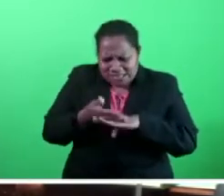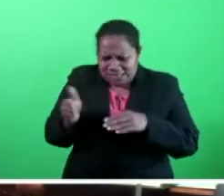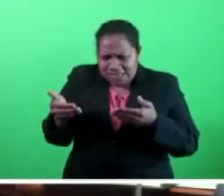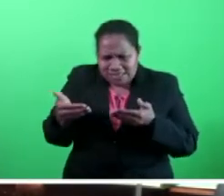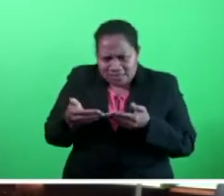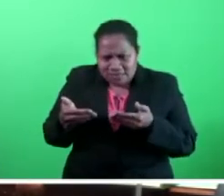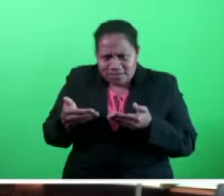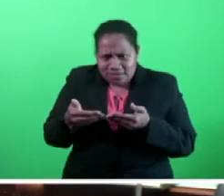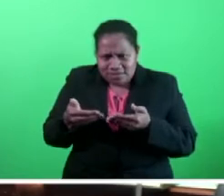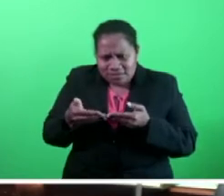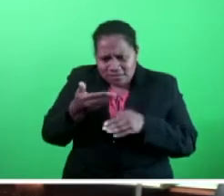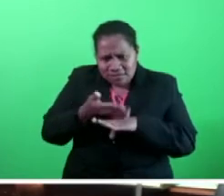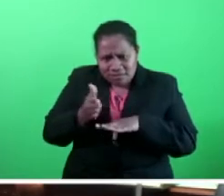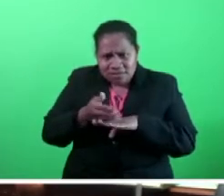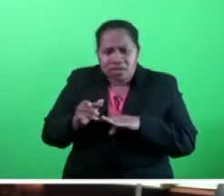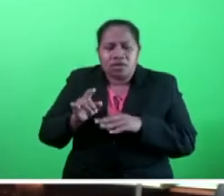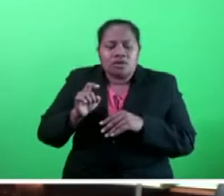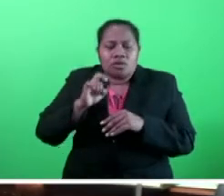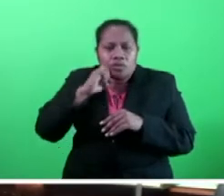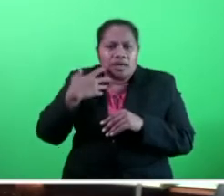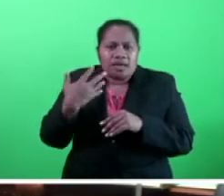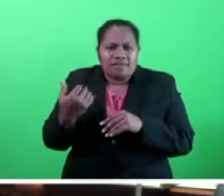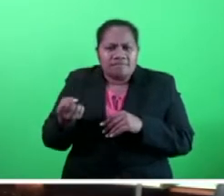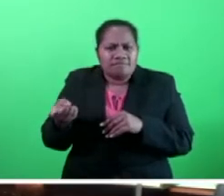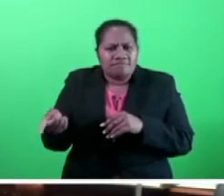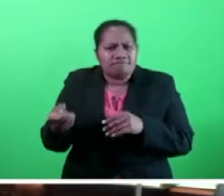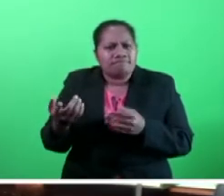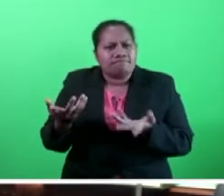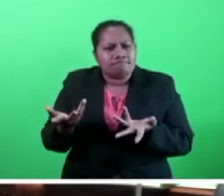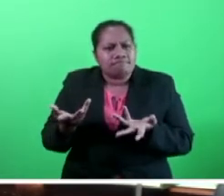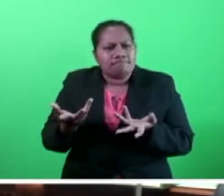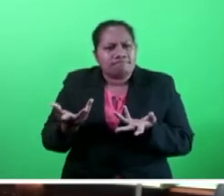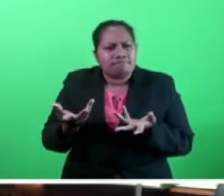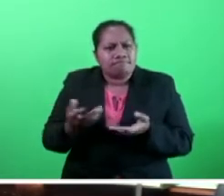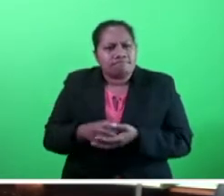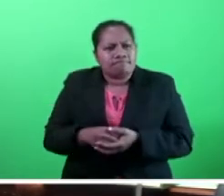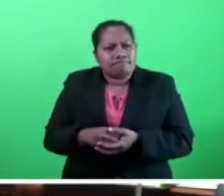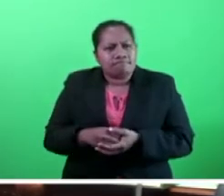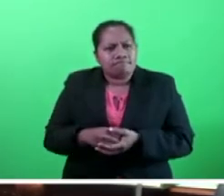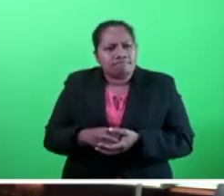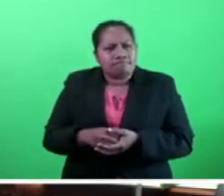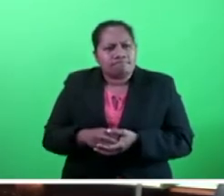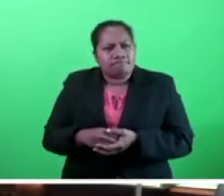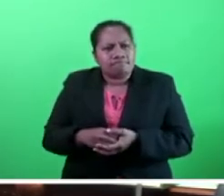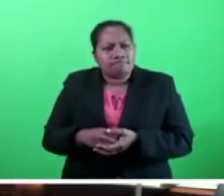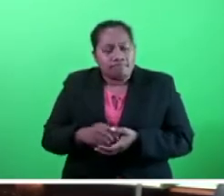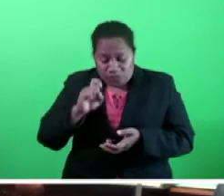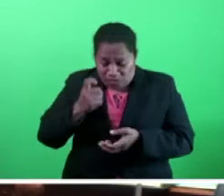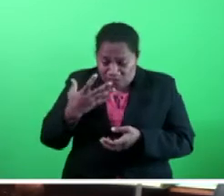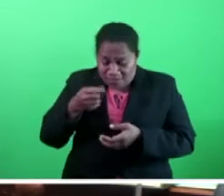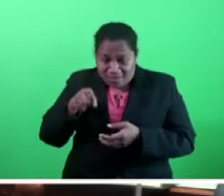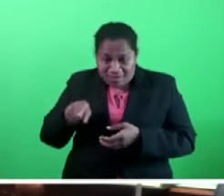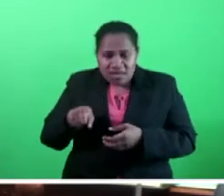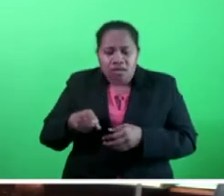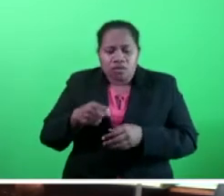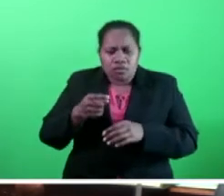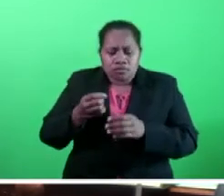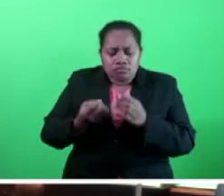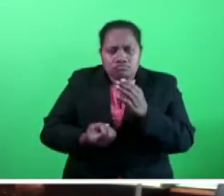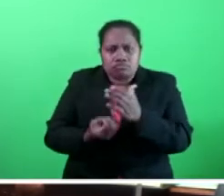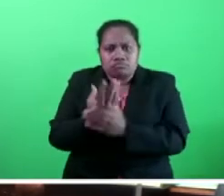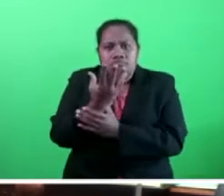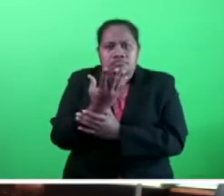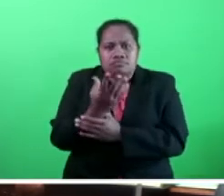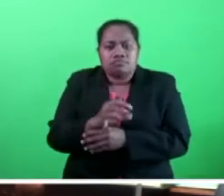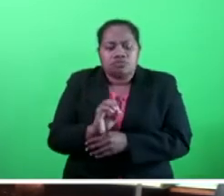and as the industry grows, production will definitely will grow incrementally. Mr. Speaker,